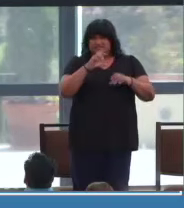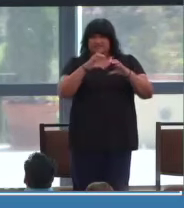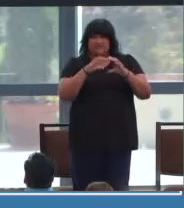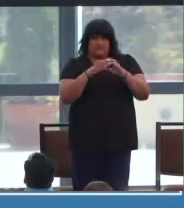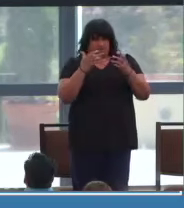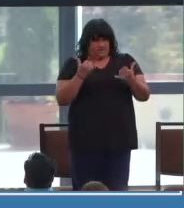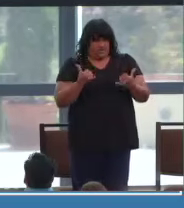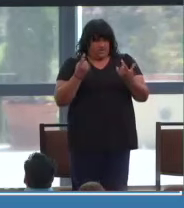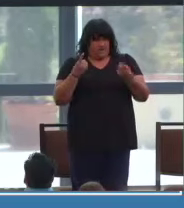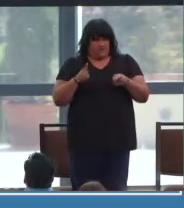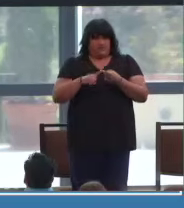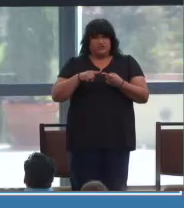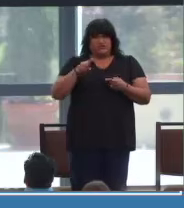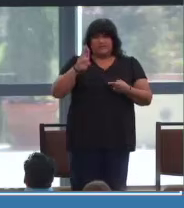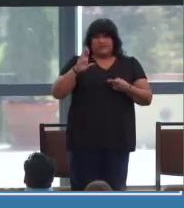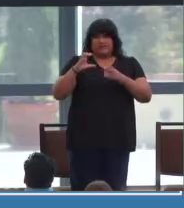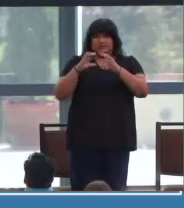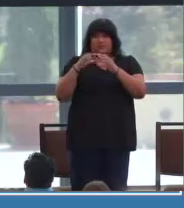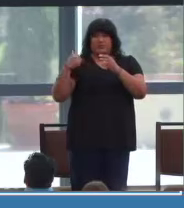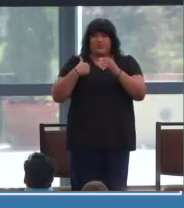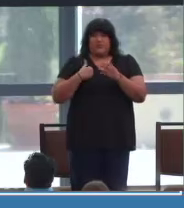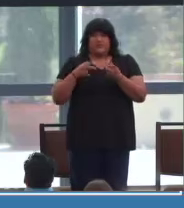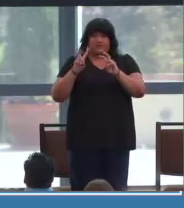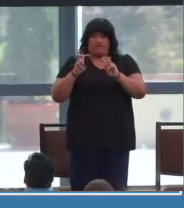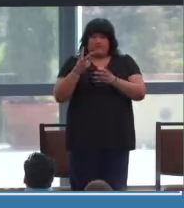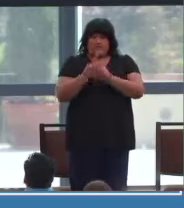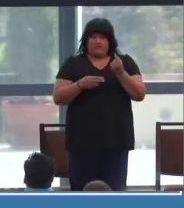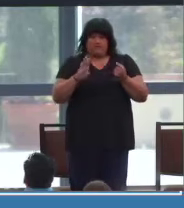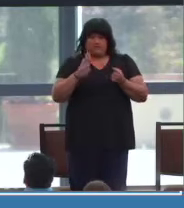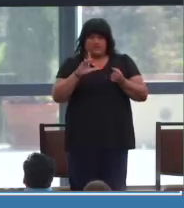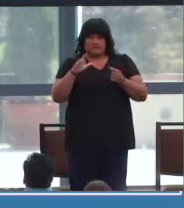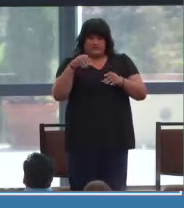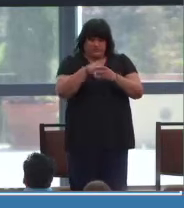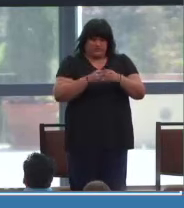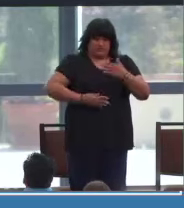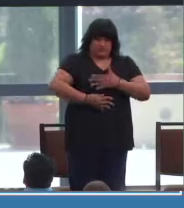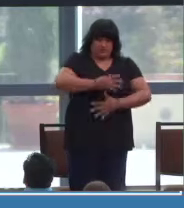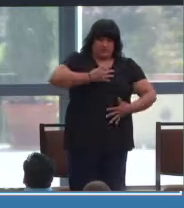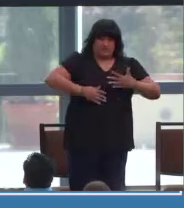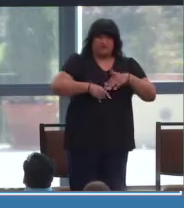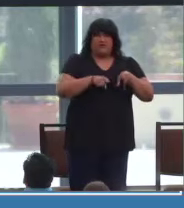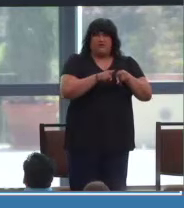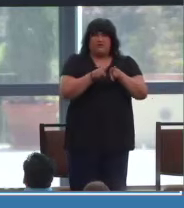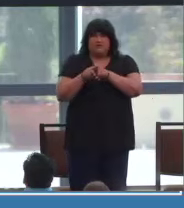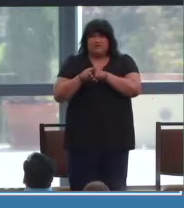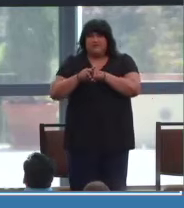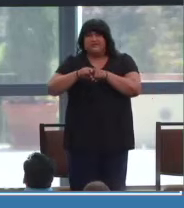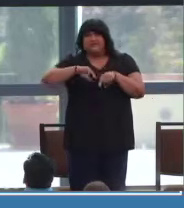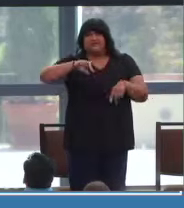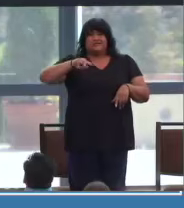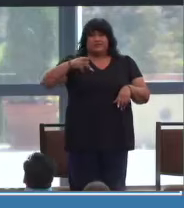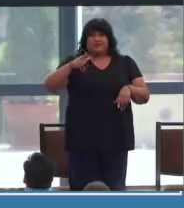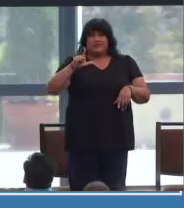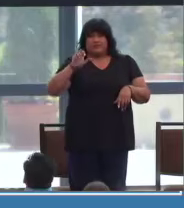cells? We examined B cells both in the circulation, but also in the secondary lymphoid